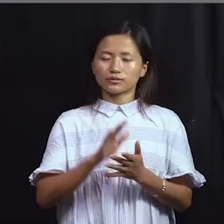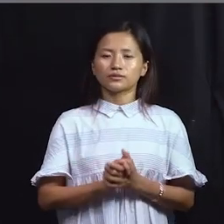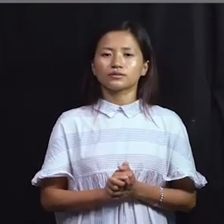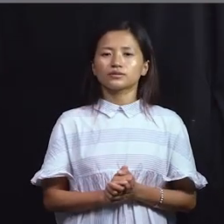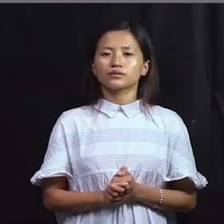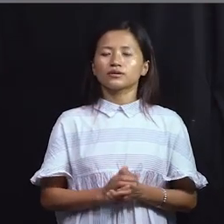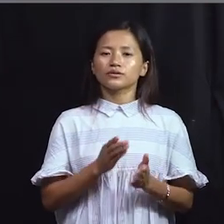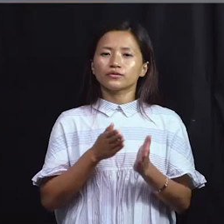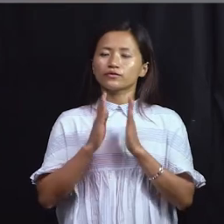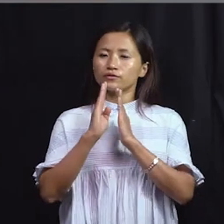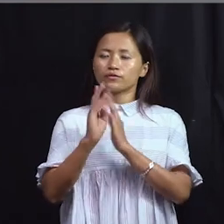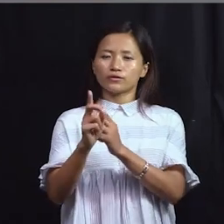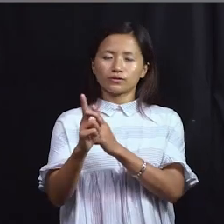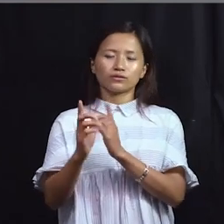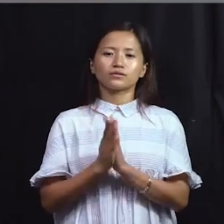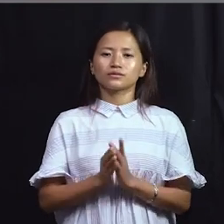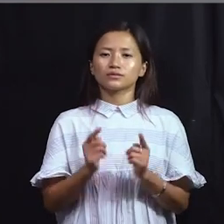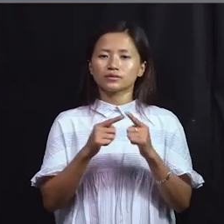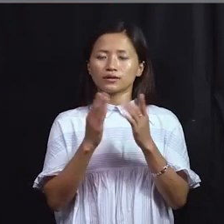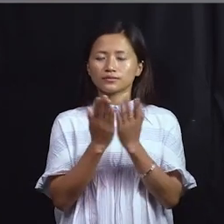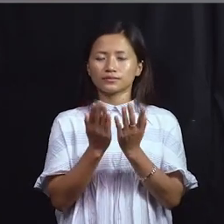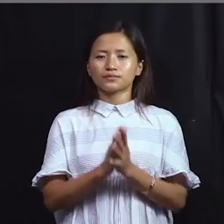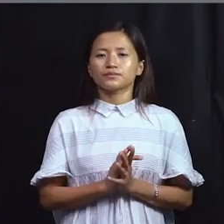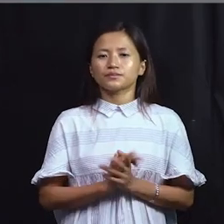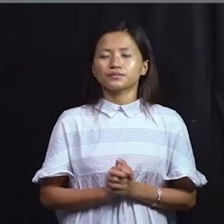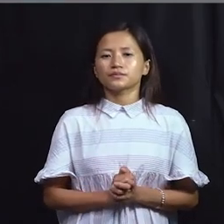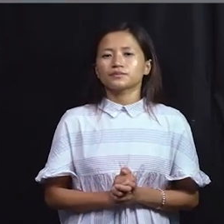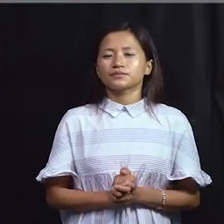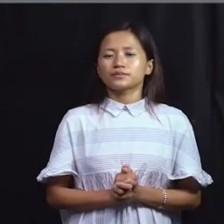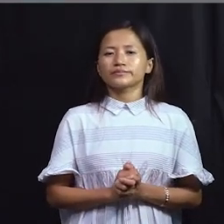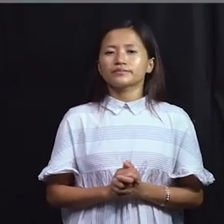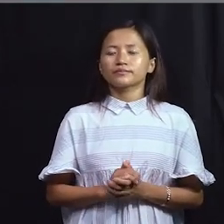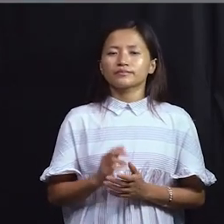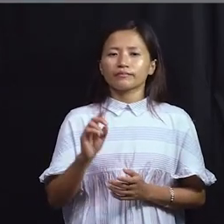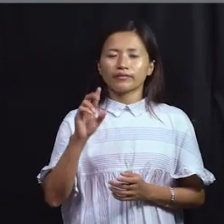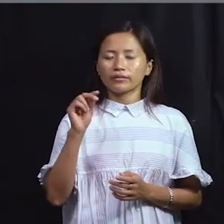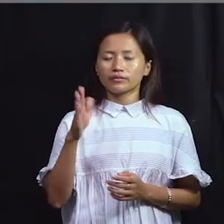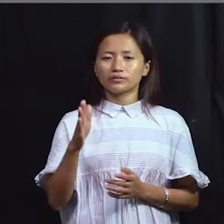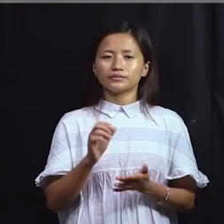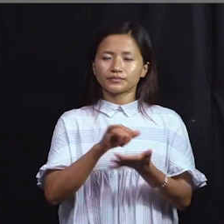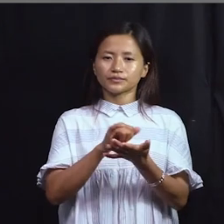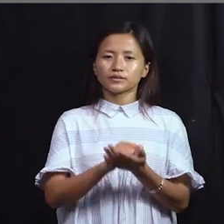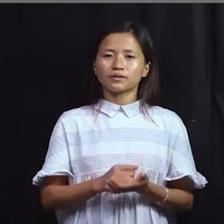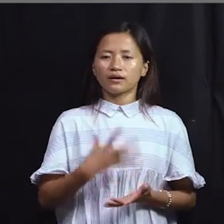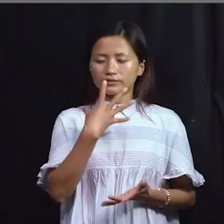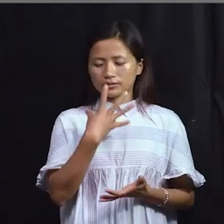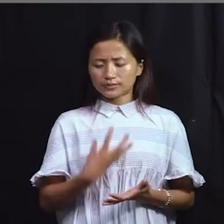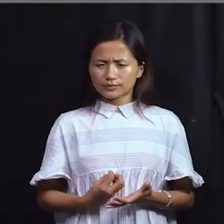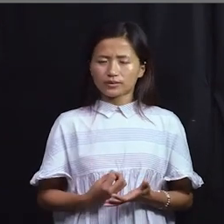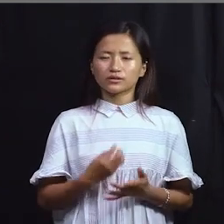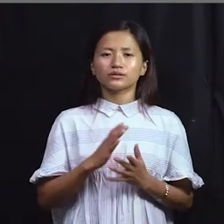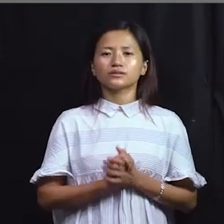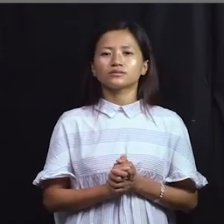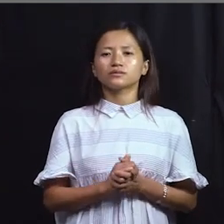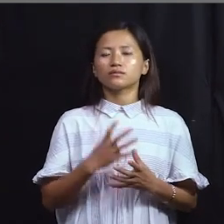You follow your textbook. Then another one is, not only that, in times of depression or in times